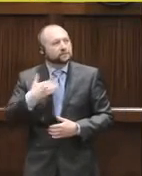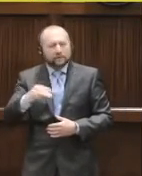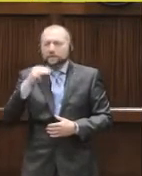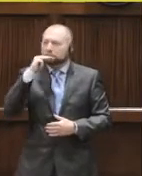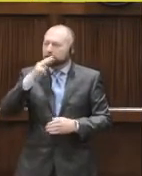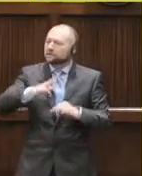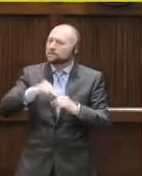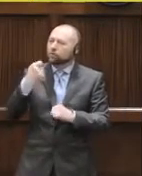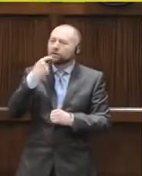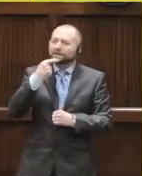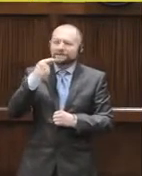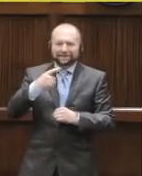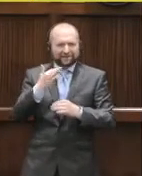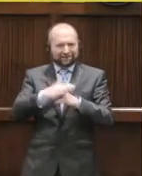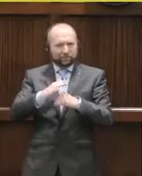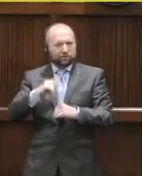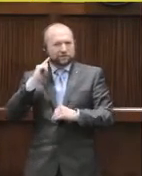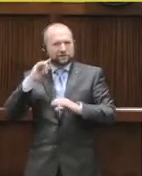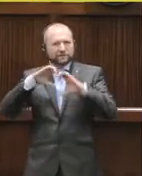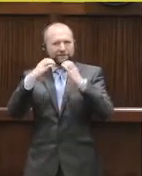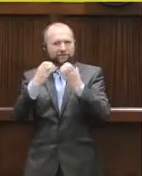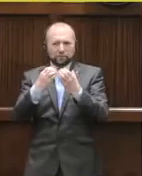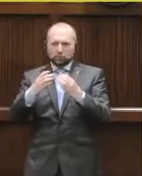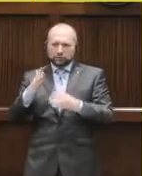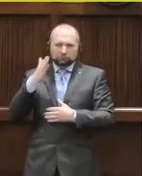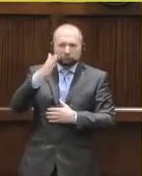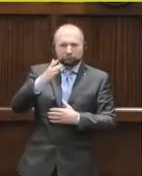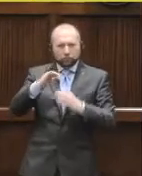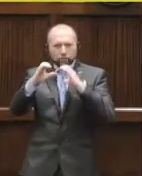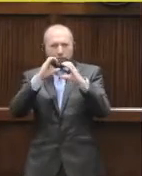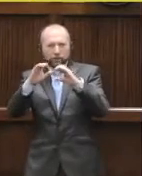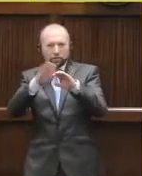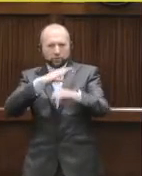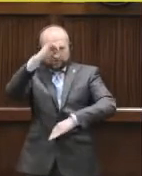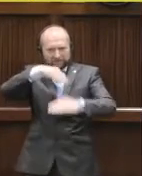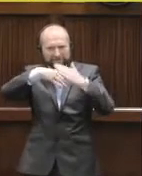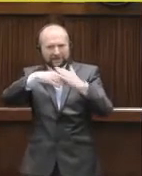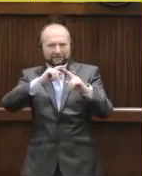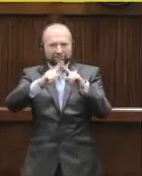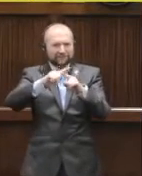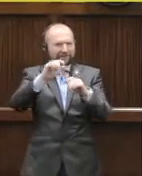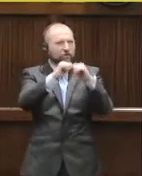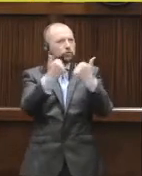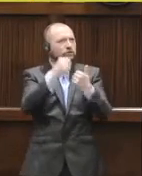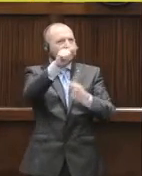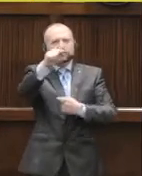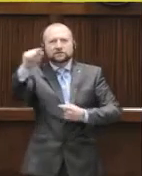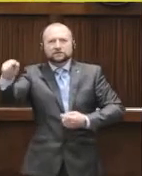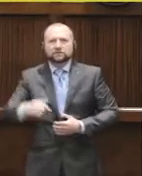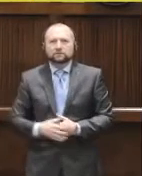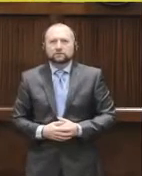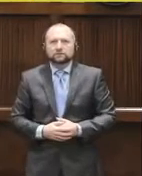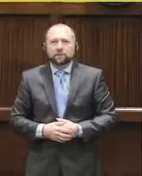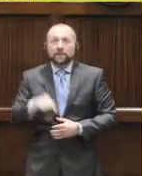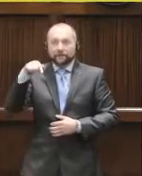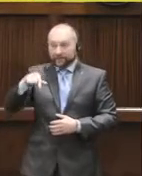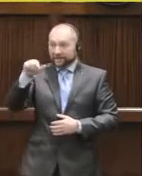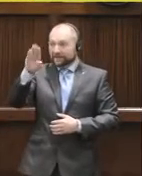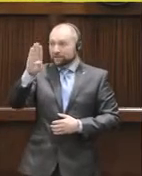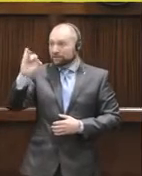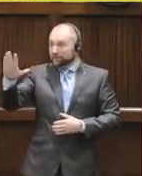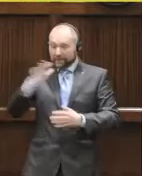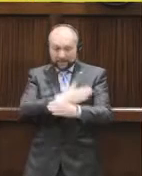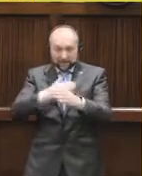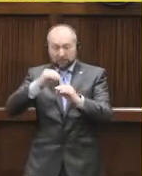members of the deaf community to communicate with state institutions. This bill was originally put together by Senator Mark